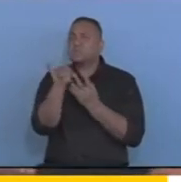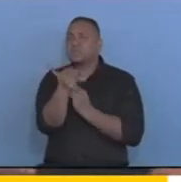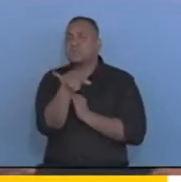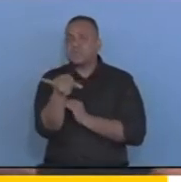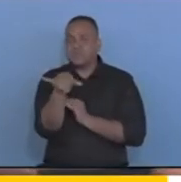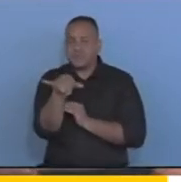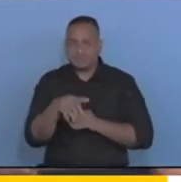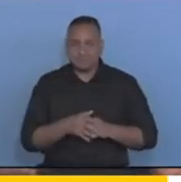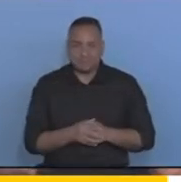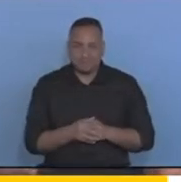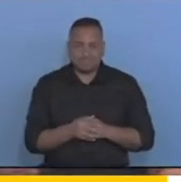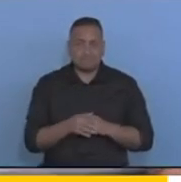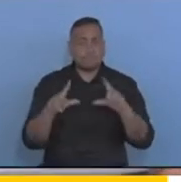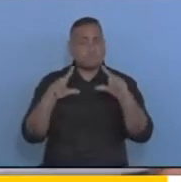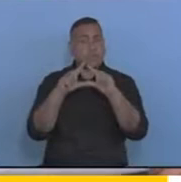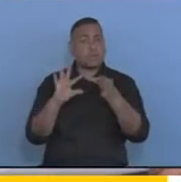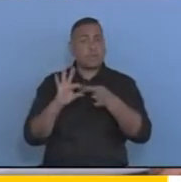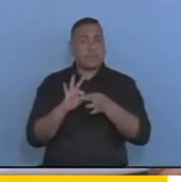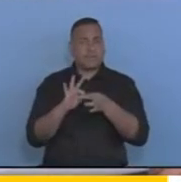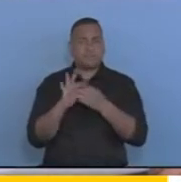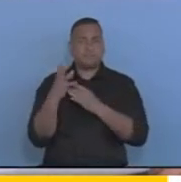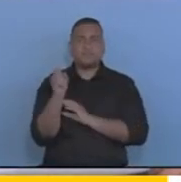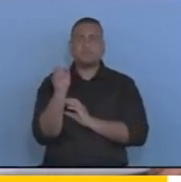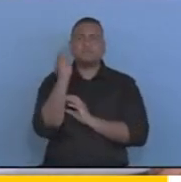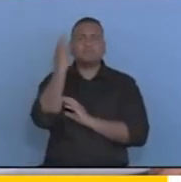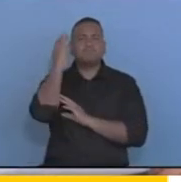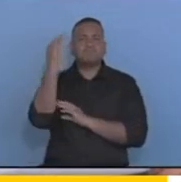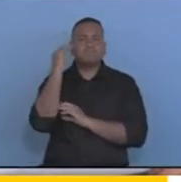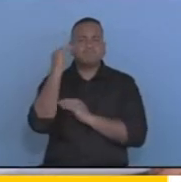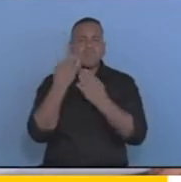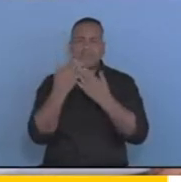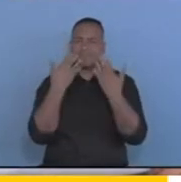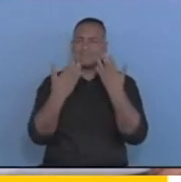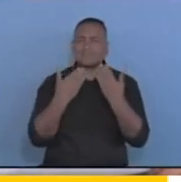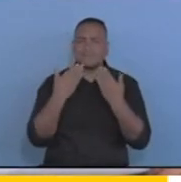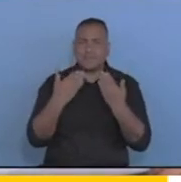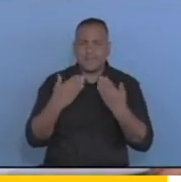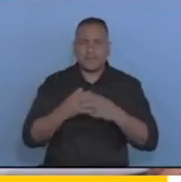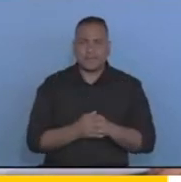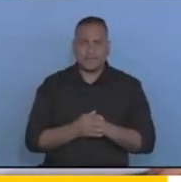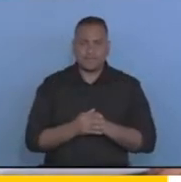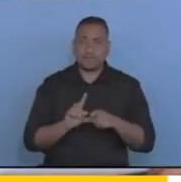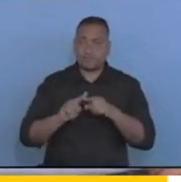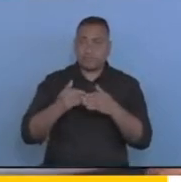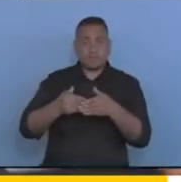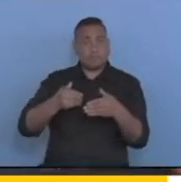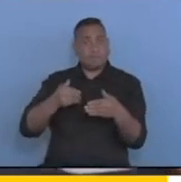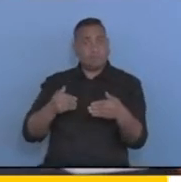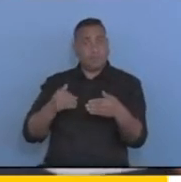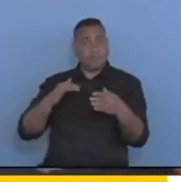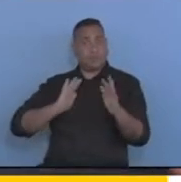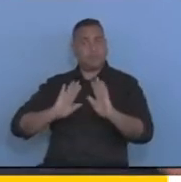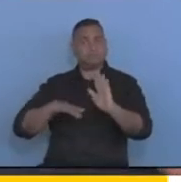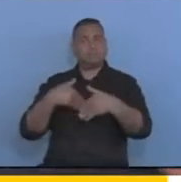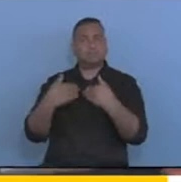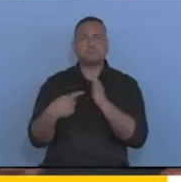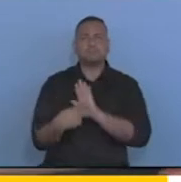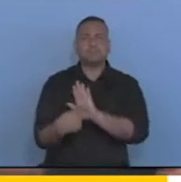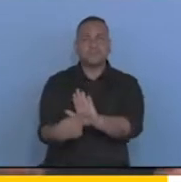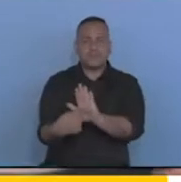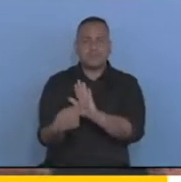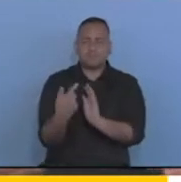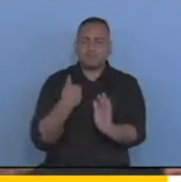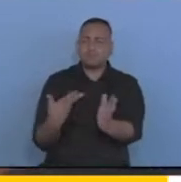tertiary institution of choice. Now, before we go any further, let me quickly explain to you that this is an interactive show. So we're looking forward to your questions,